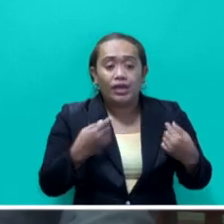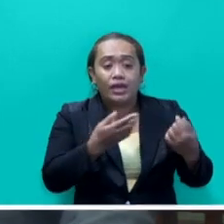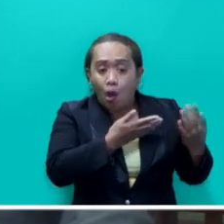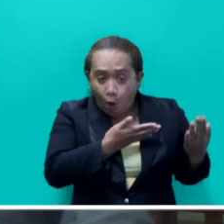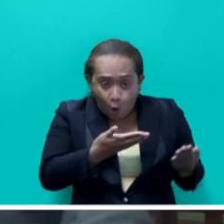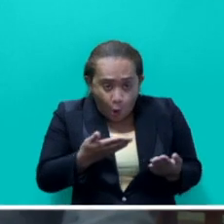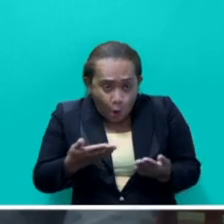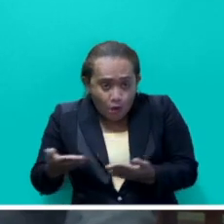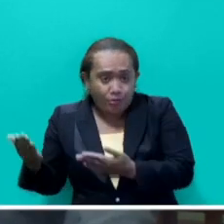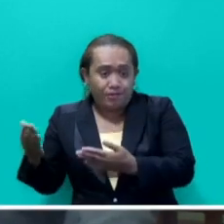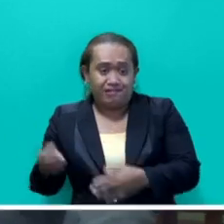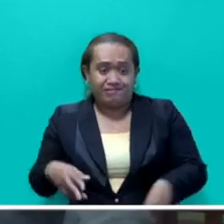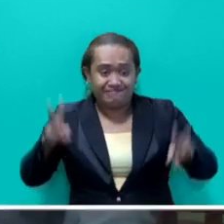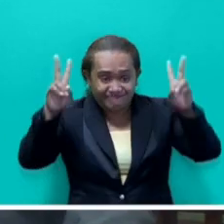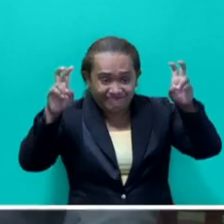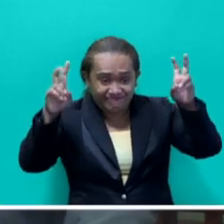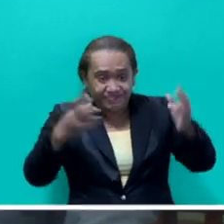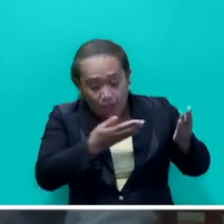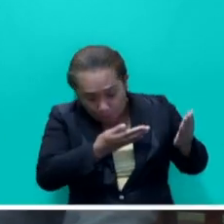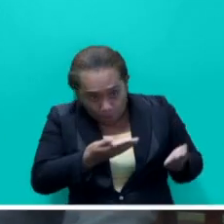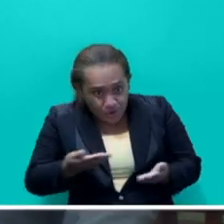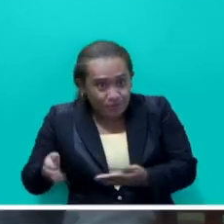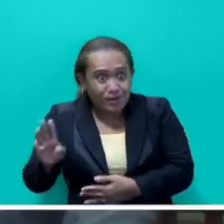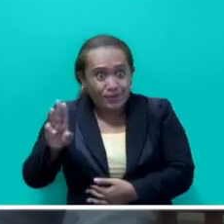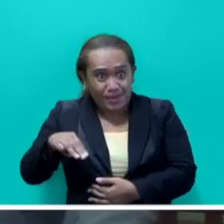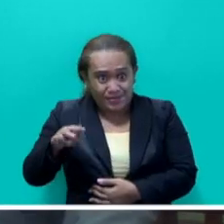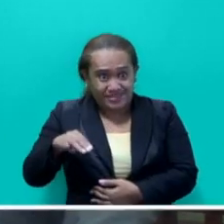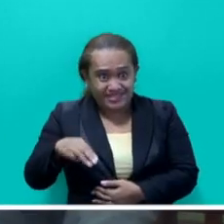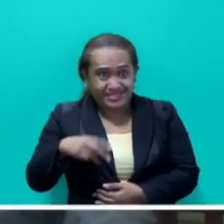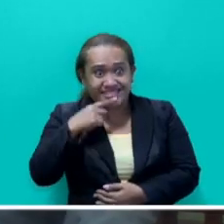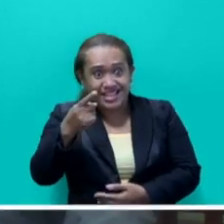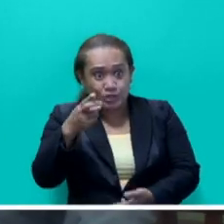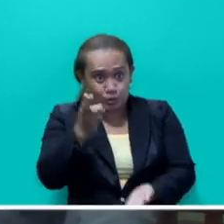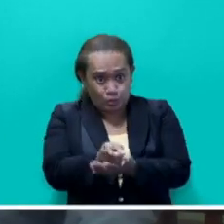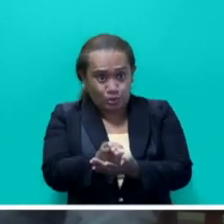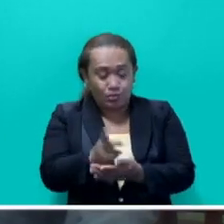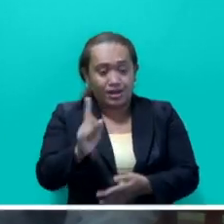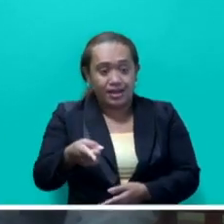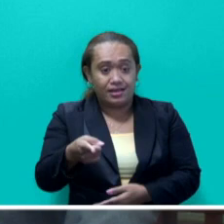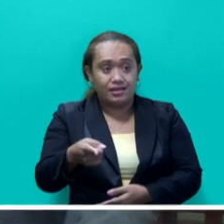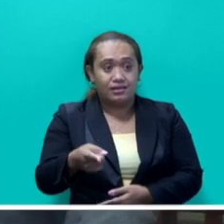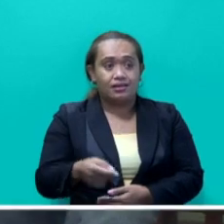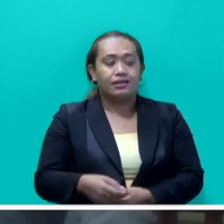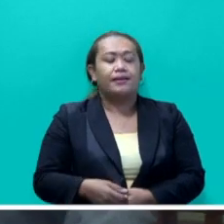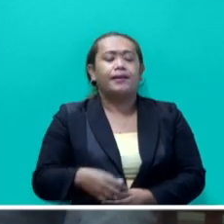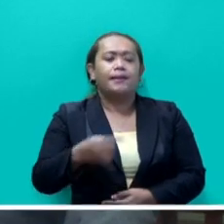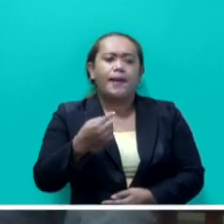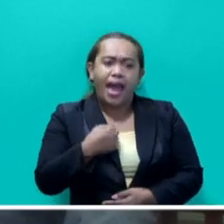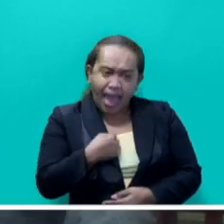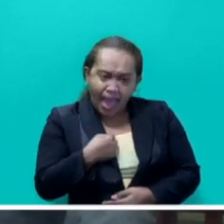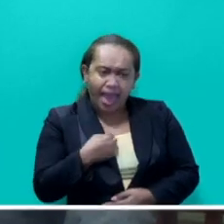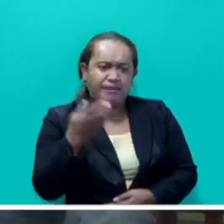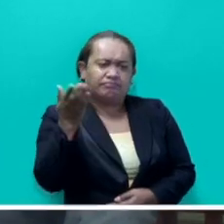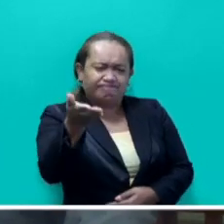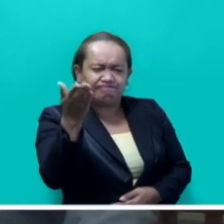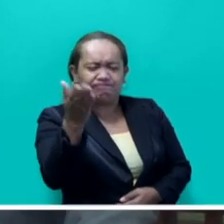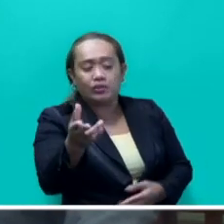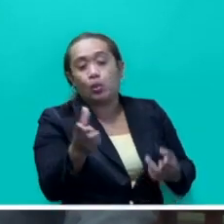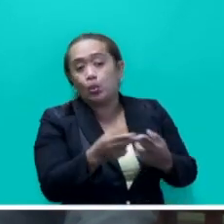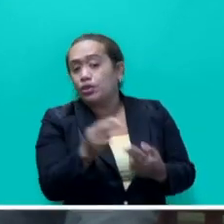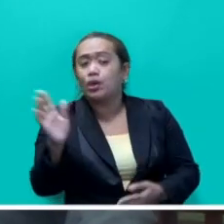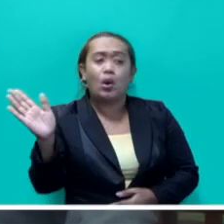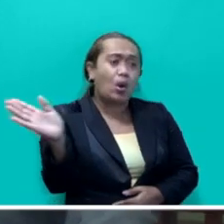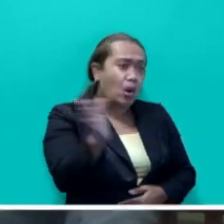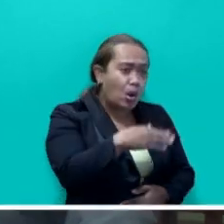all issues, not only on land issue, Mr. Speaker, sir. So I plead with all honorable members,